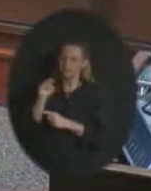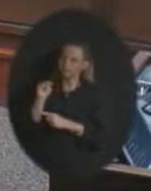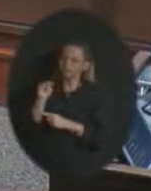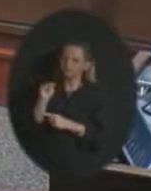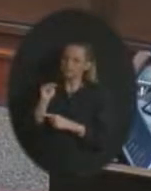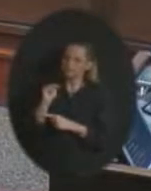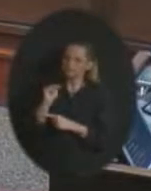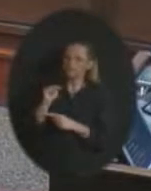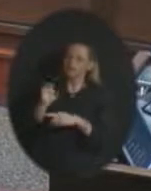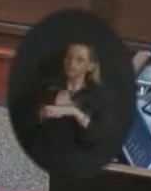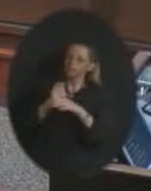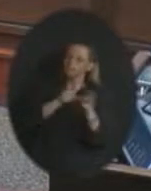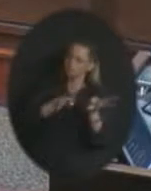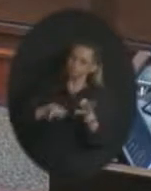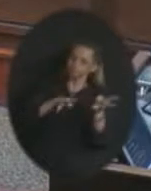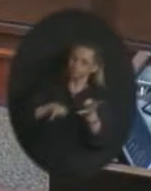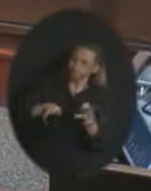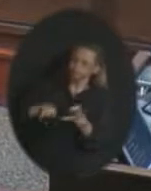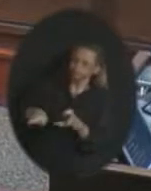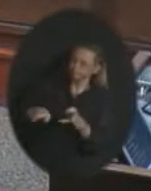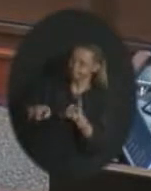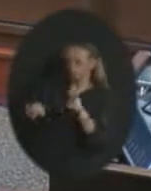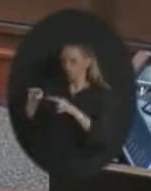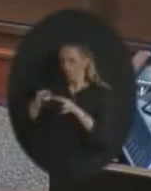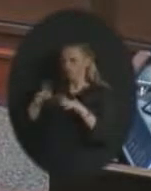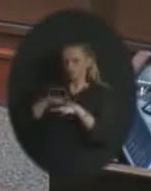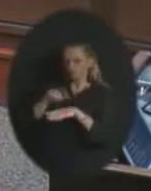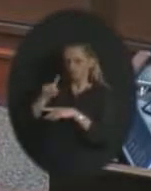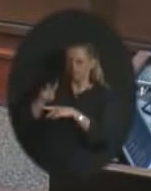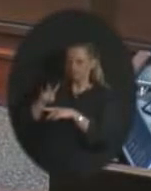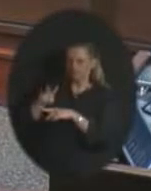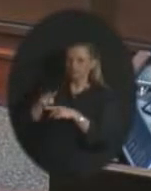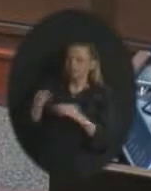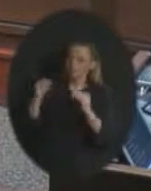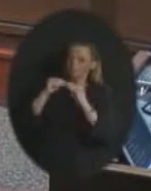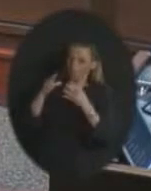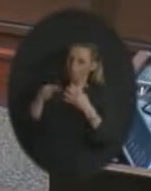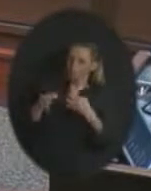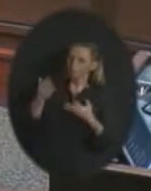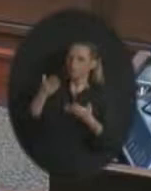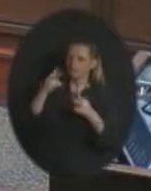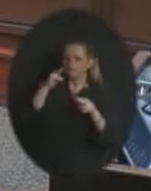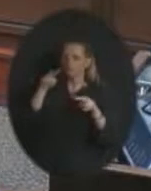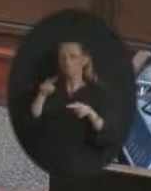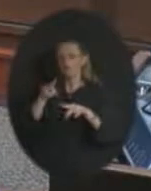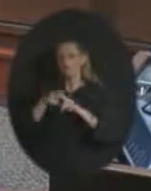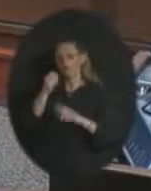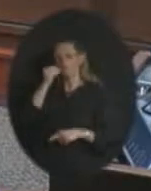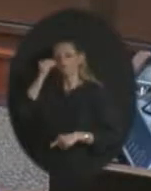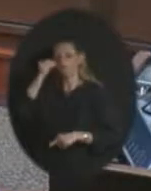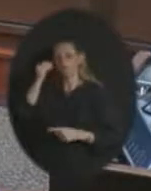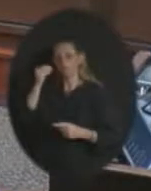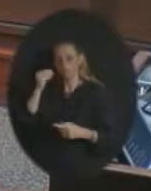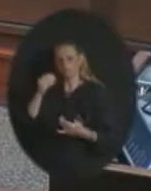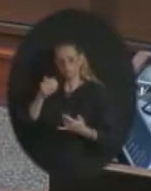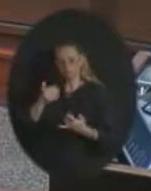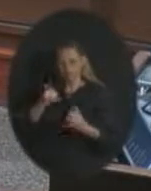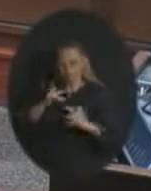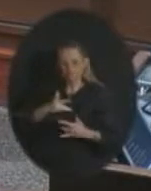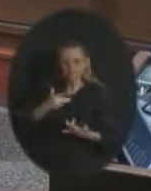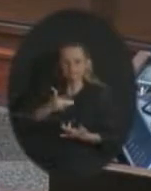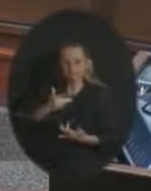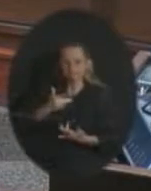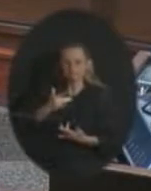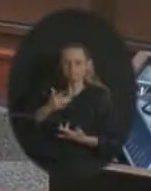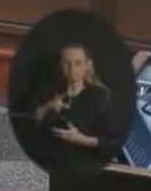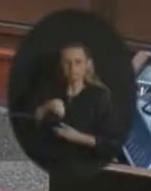give others more options even that it could be at home that you could get it or a computer and again feel like you're a part of it? Because as